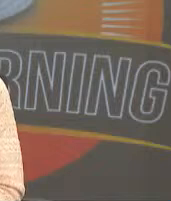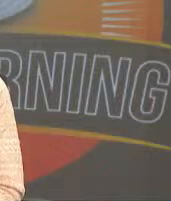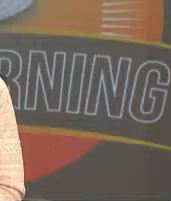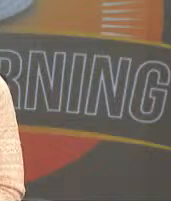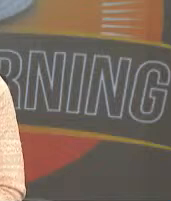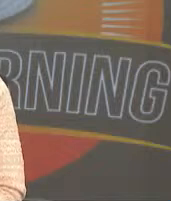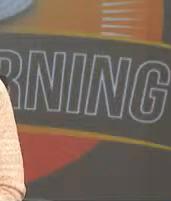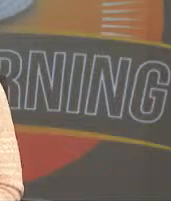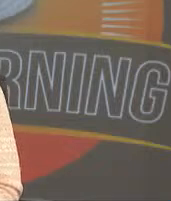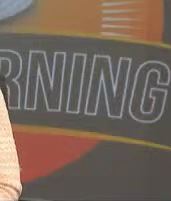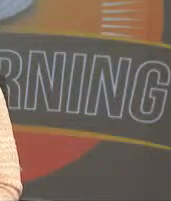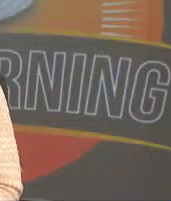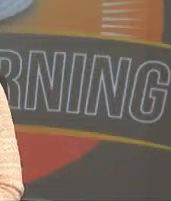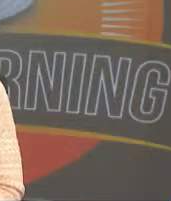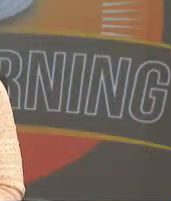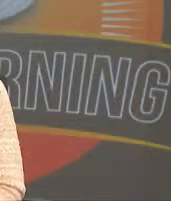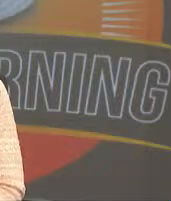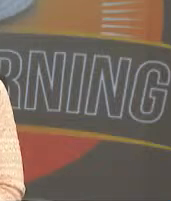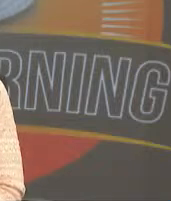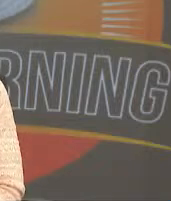No. I am very particular.